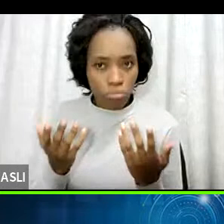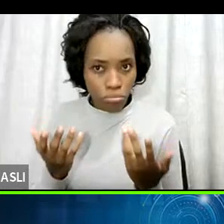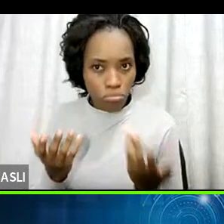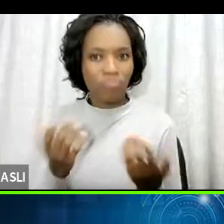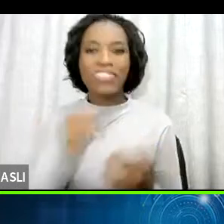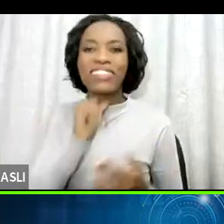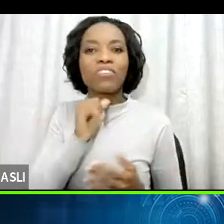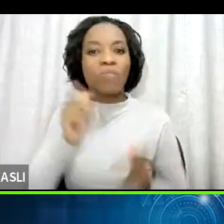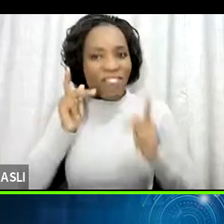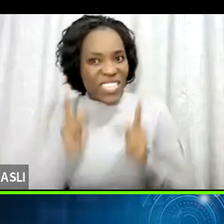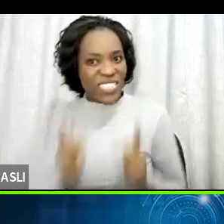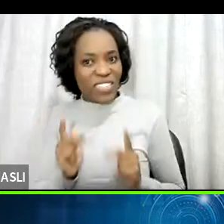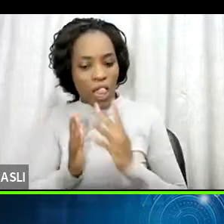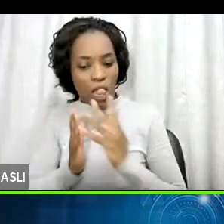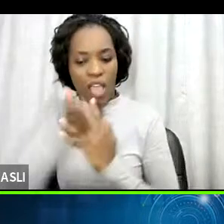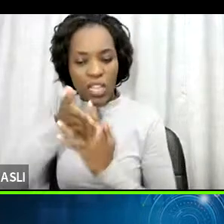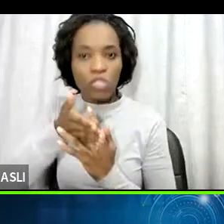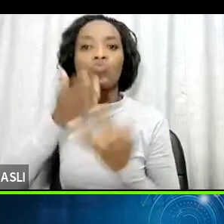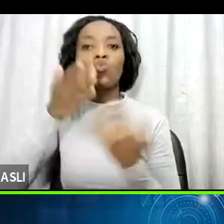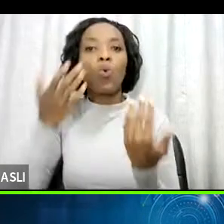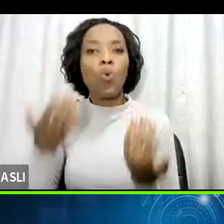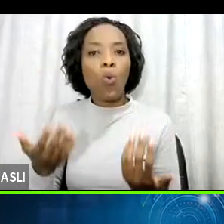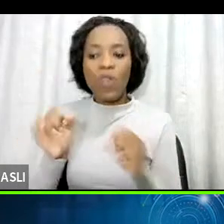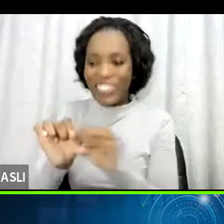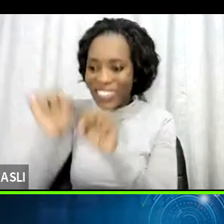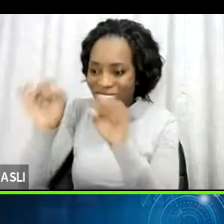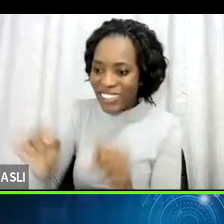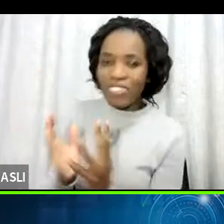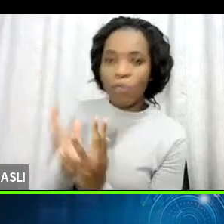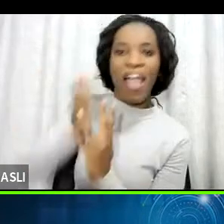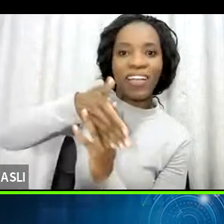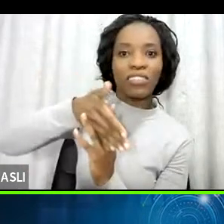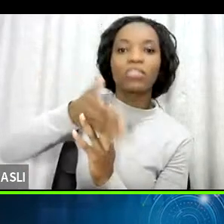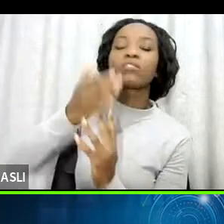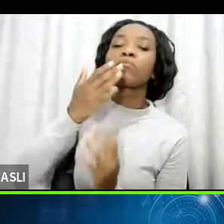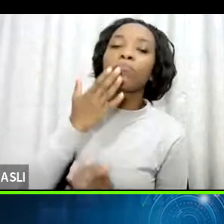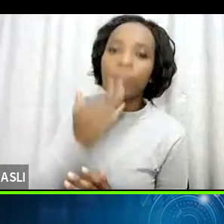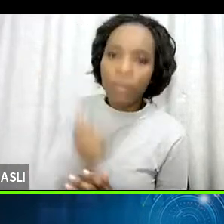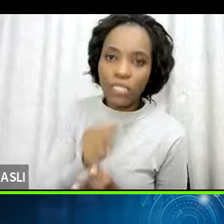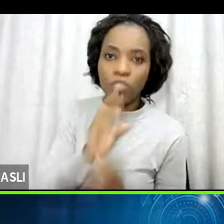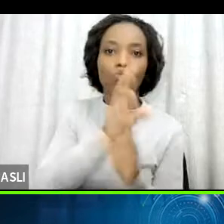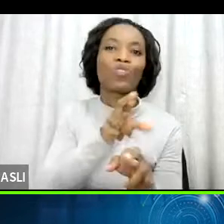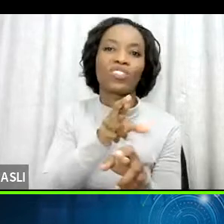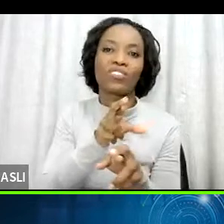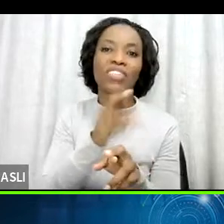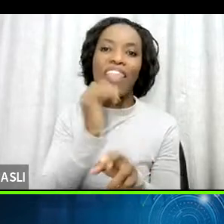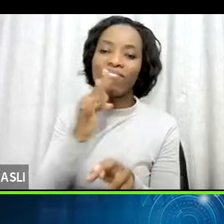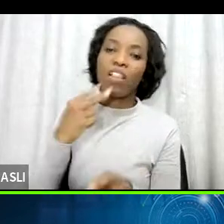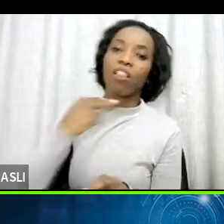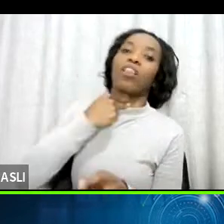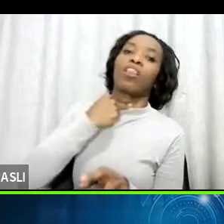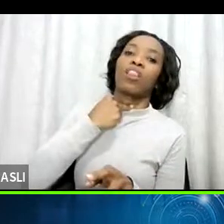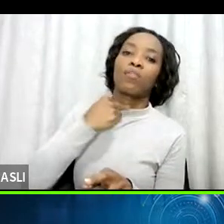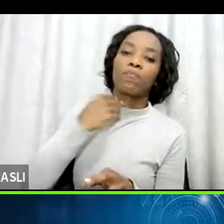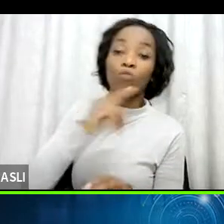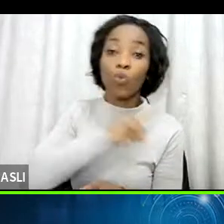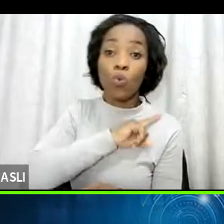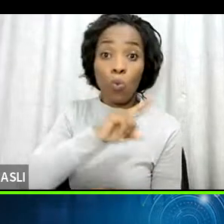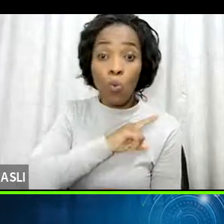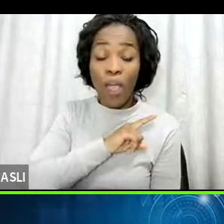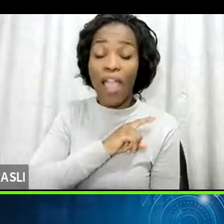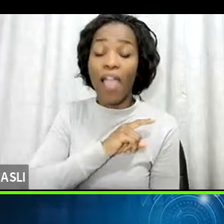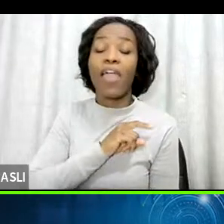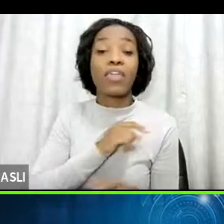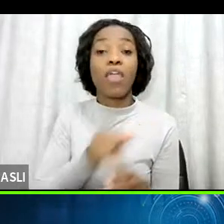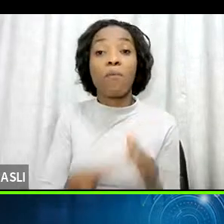physical access or access through our systems, we would like you to report this, because at all material times, we